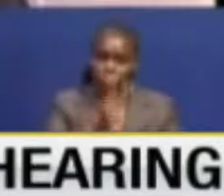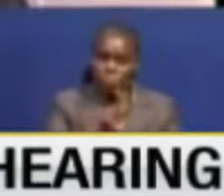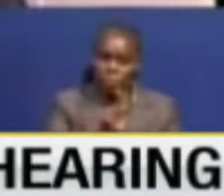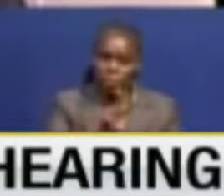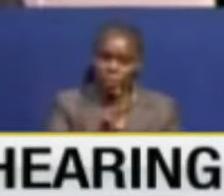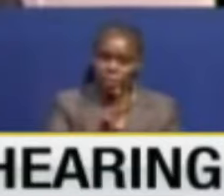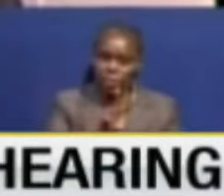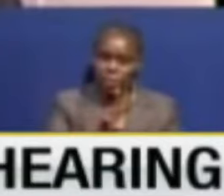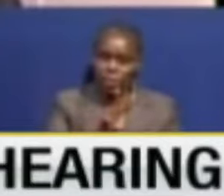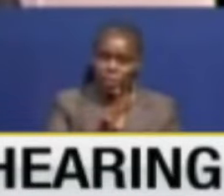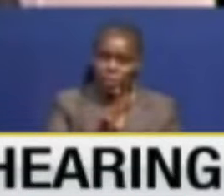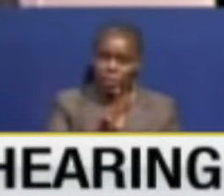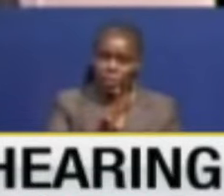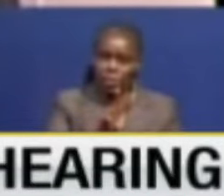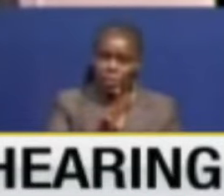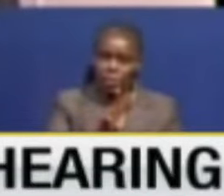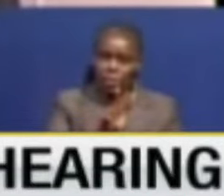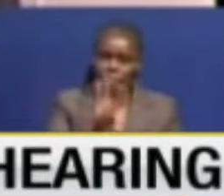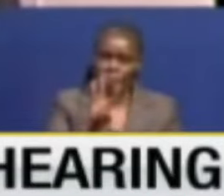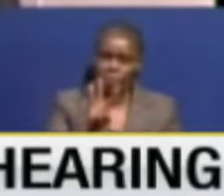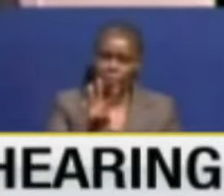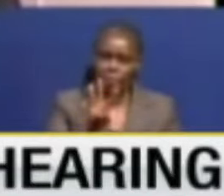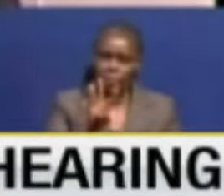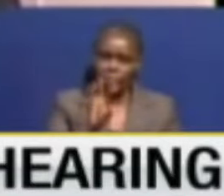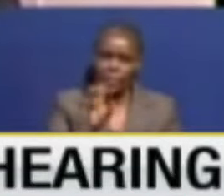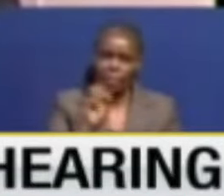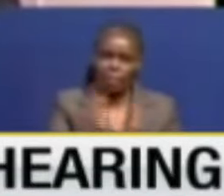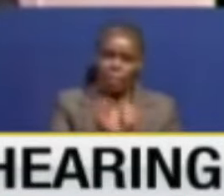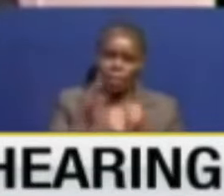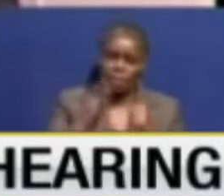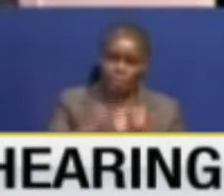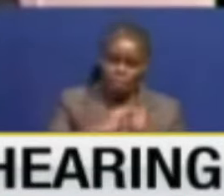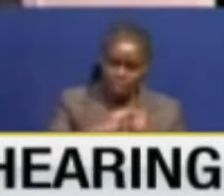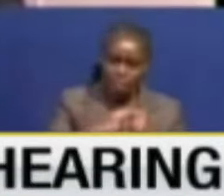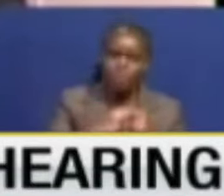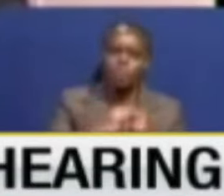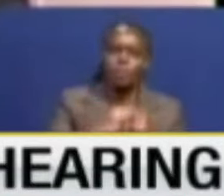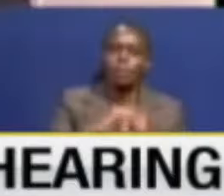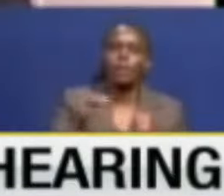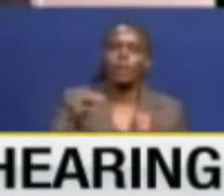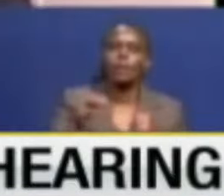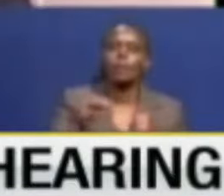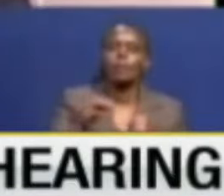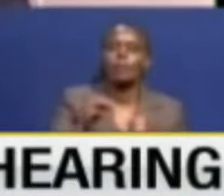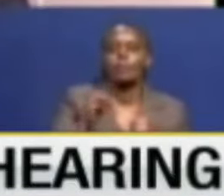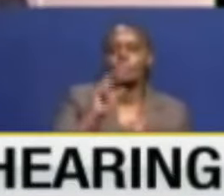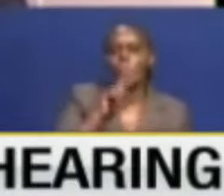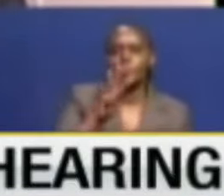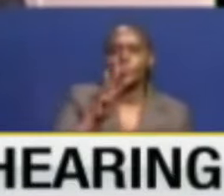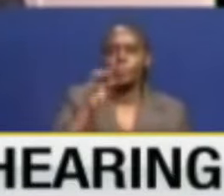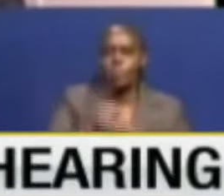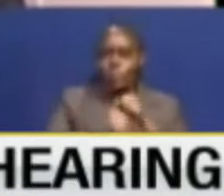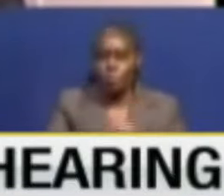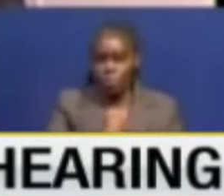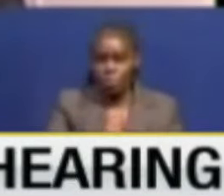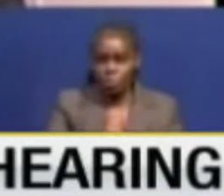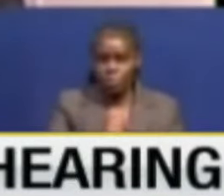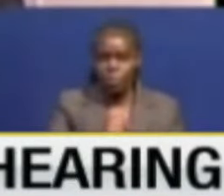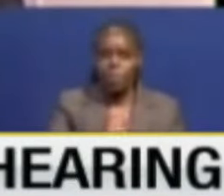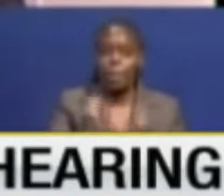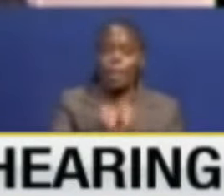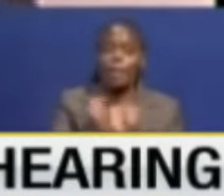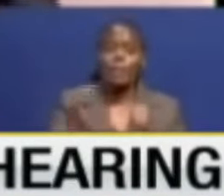August 2024 and another dated 18th August 2024. In the letter dated